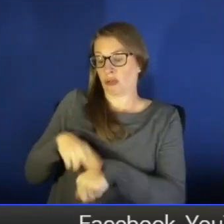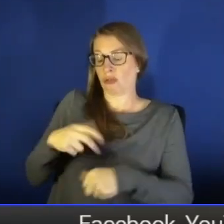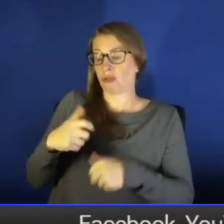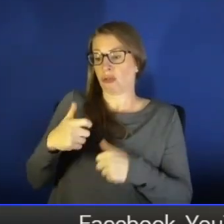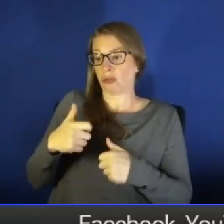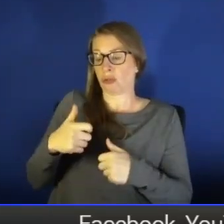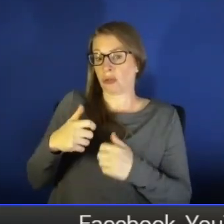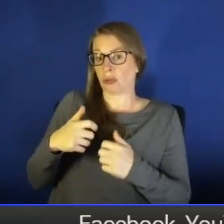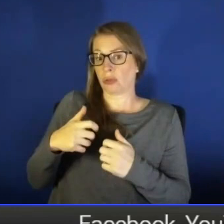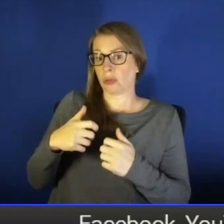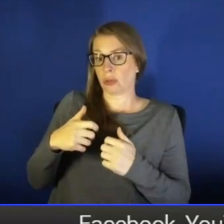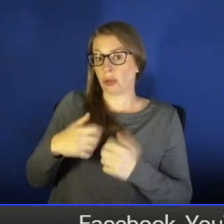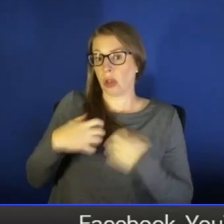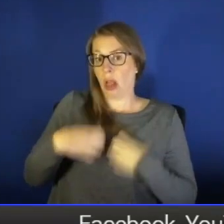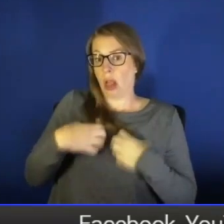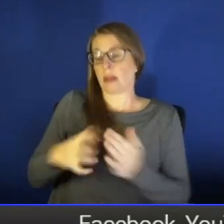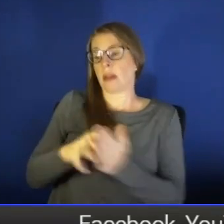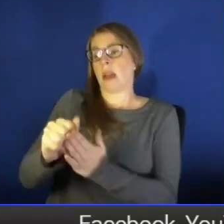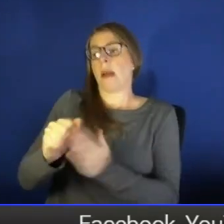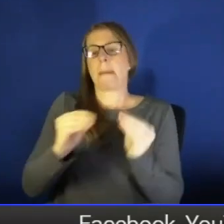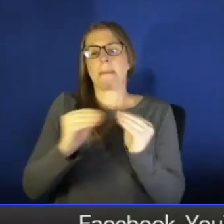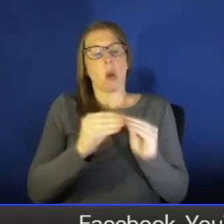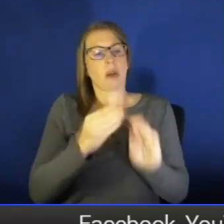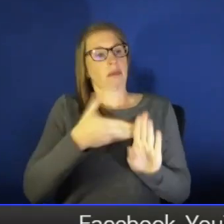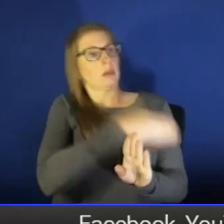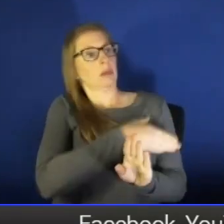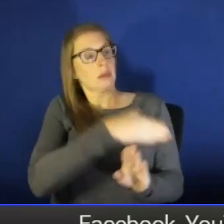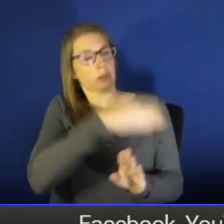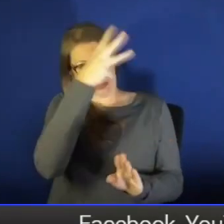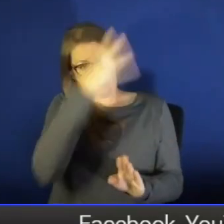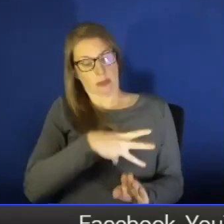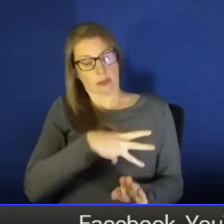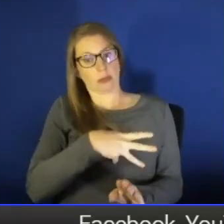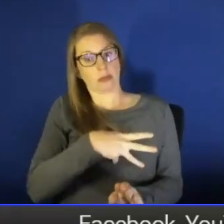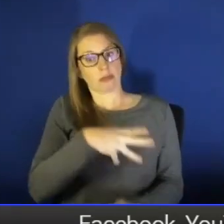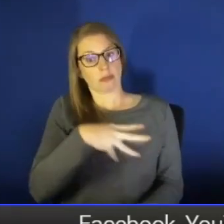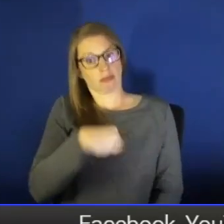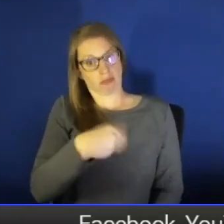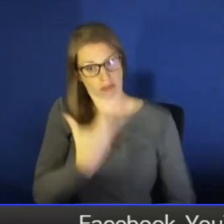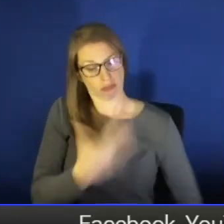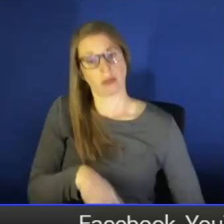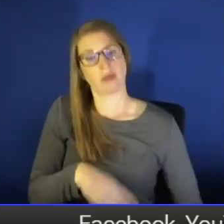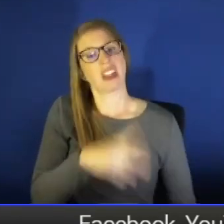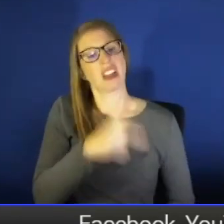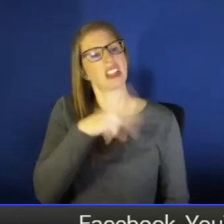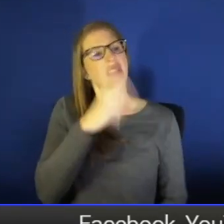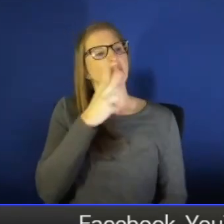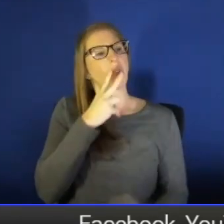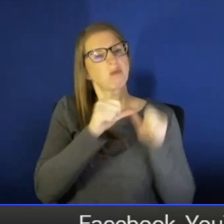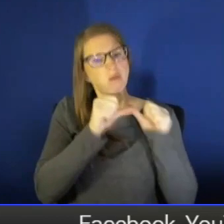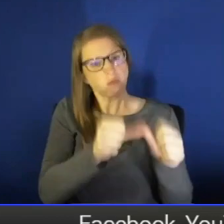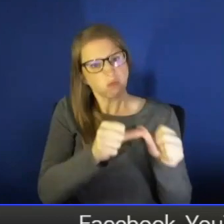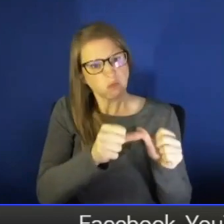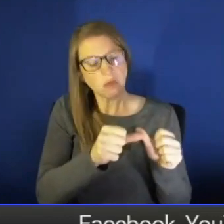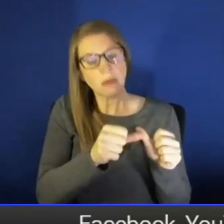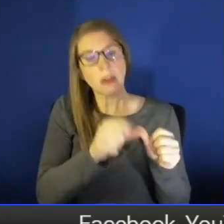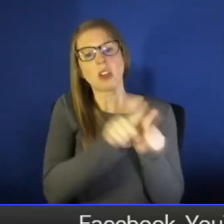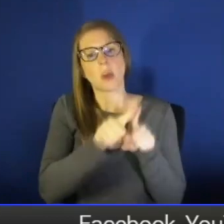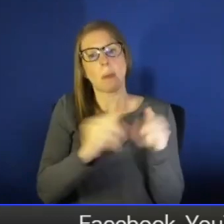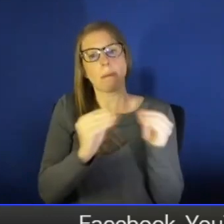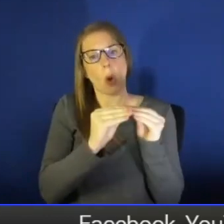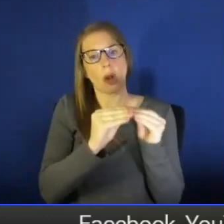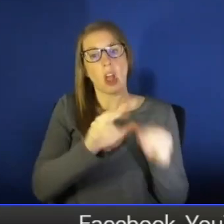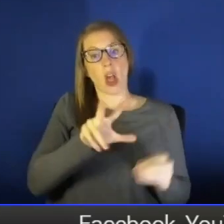more Caucasian men. They tend to smoke longer and more. So that's where we got the idea of the 30 pack